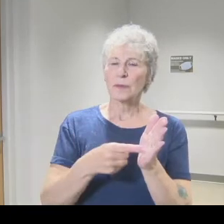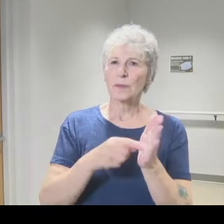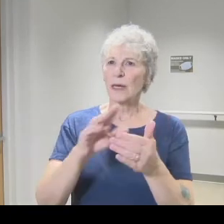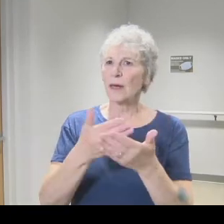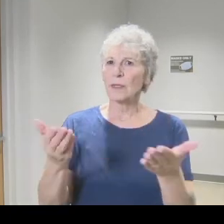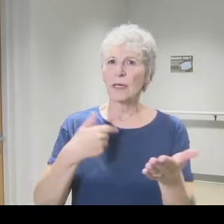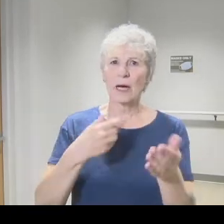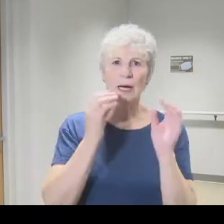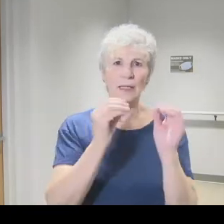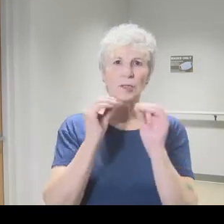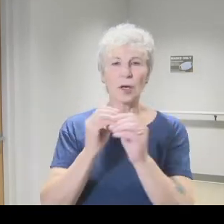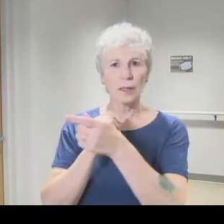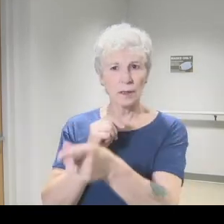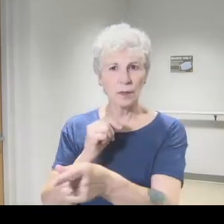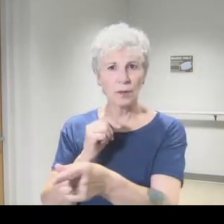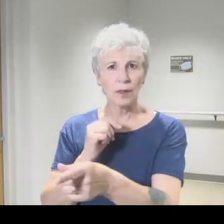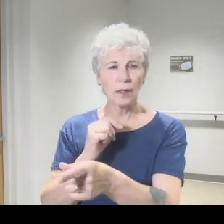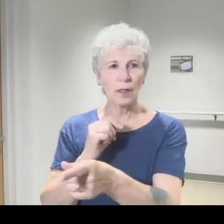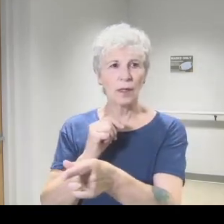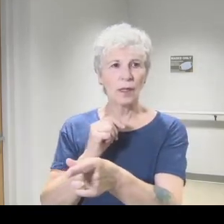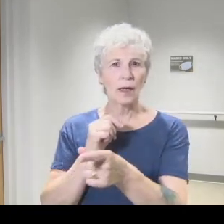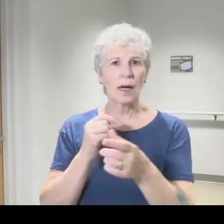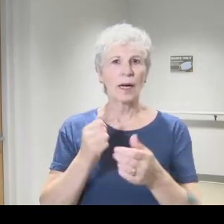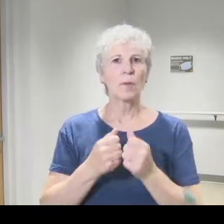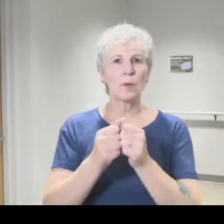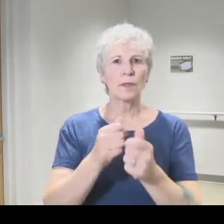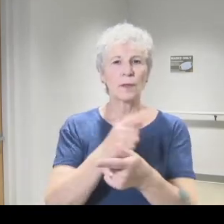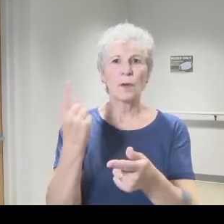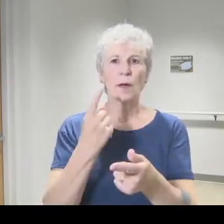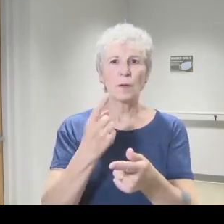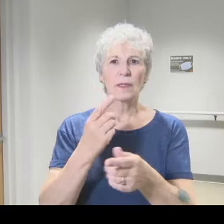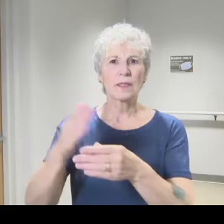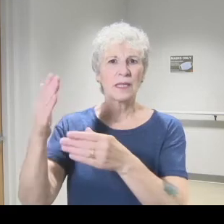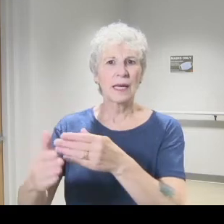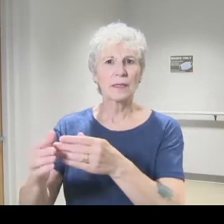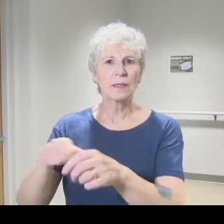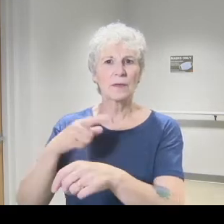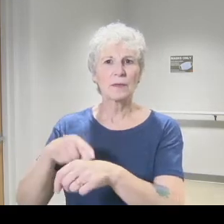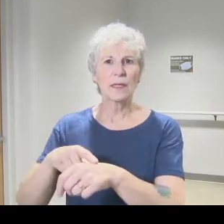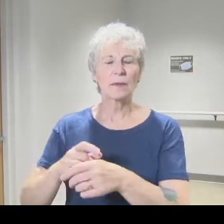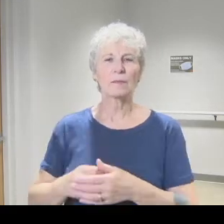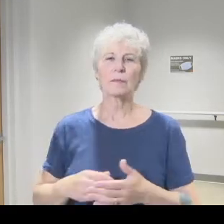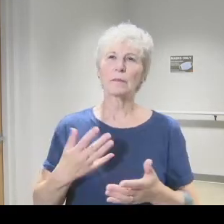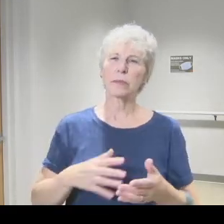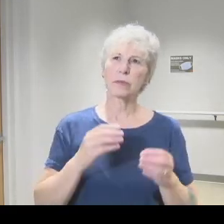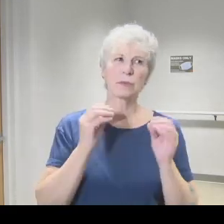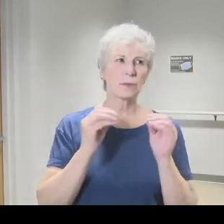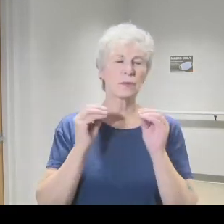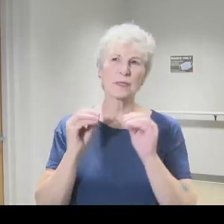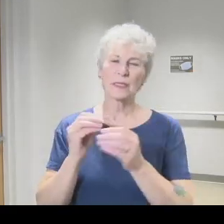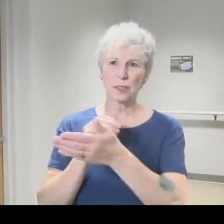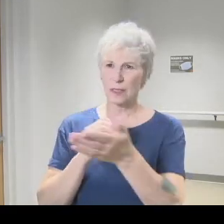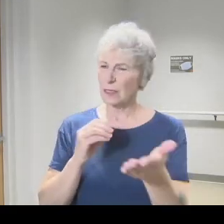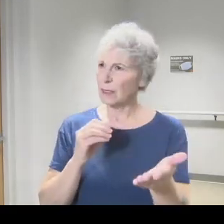and behold, I am with you always to the end of the age." So, teaching them to observe